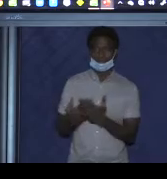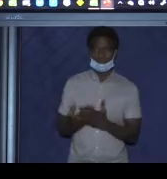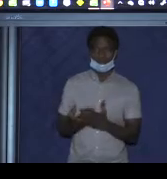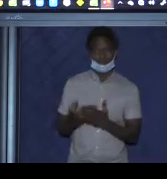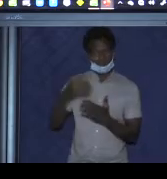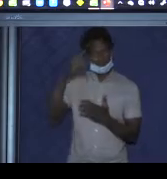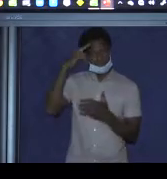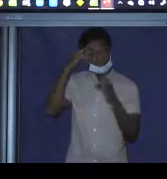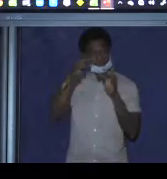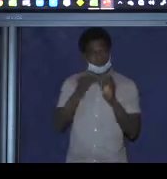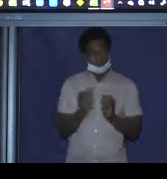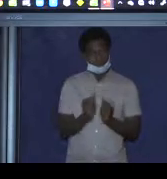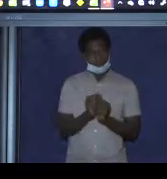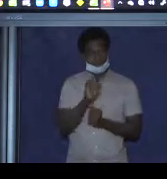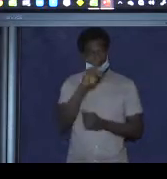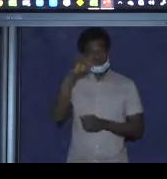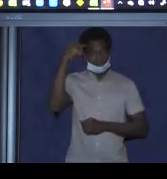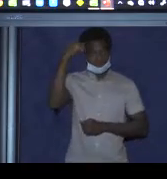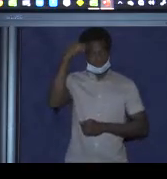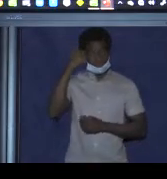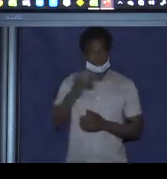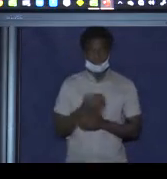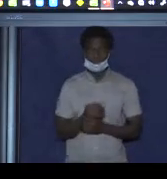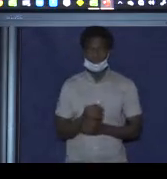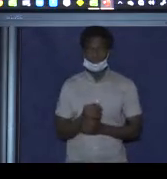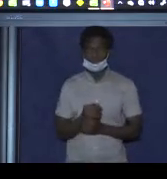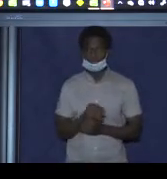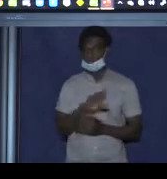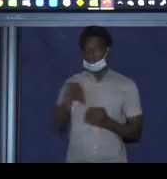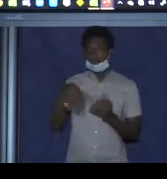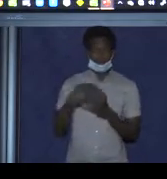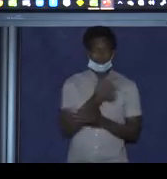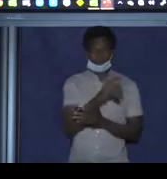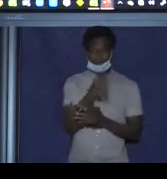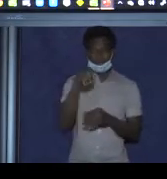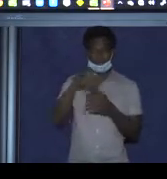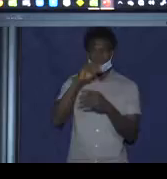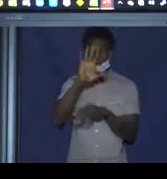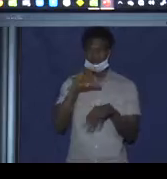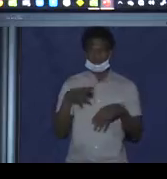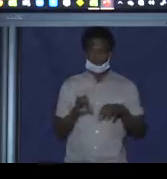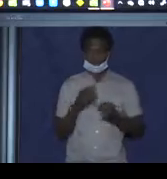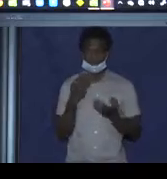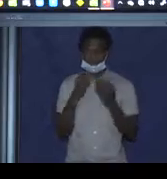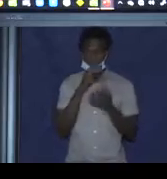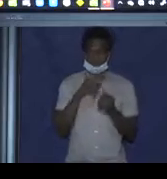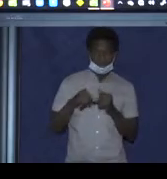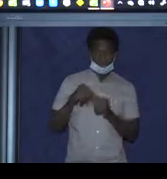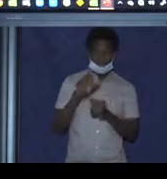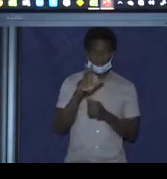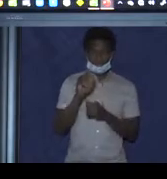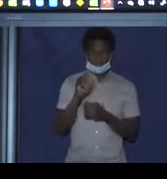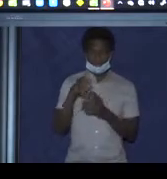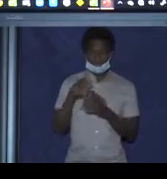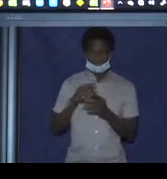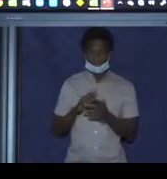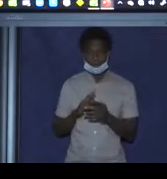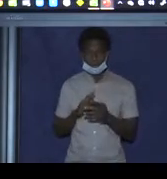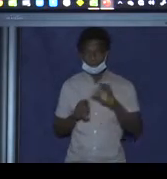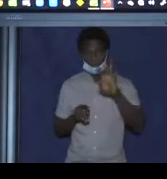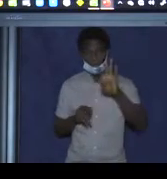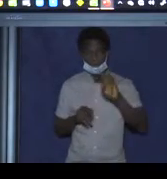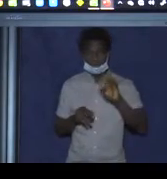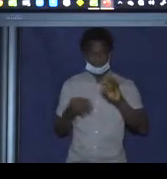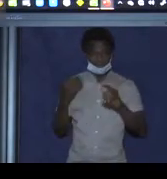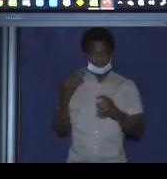All agreed with one mind. All of you in your class, all of you, maybe about the 30 or 40 of